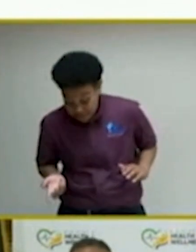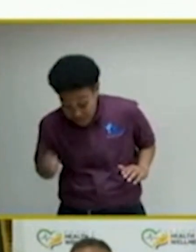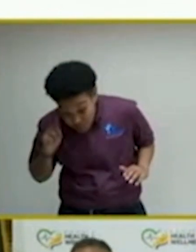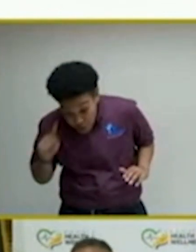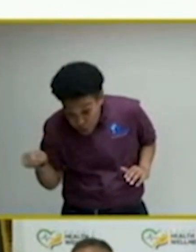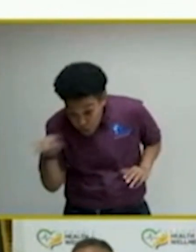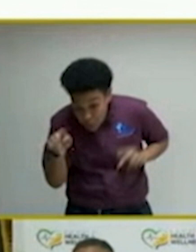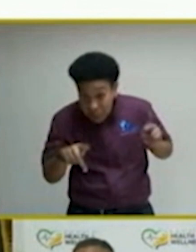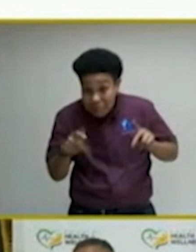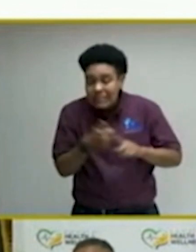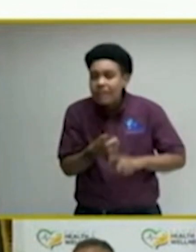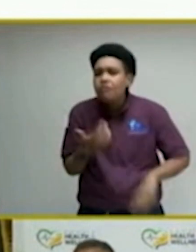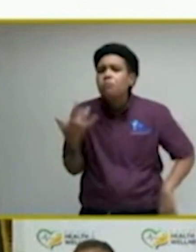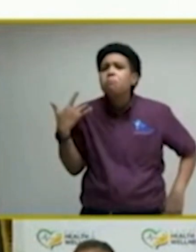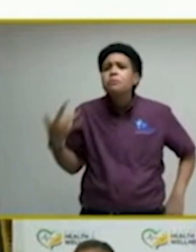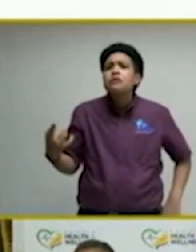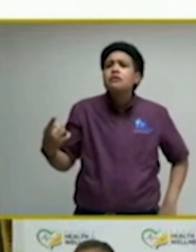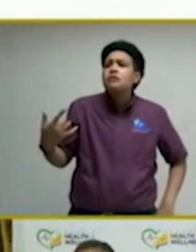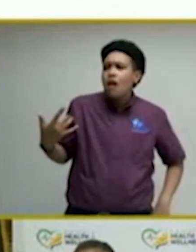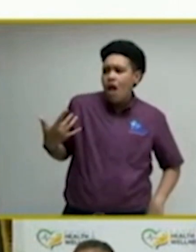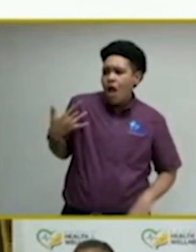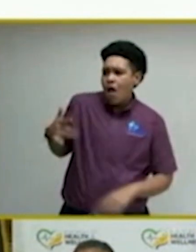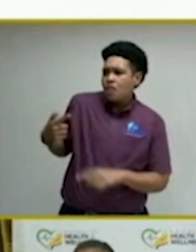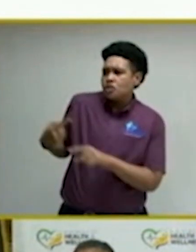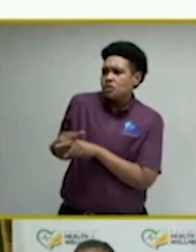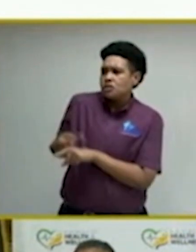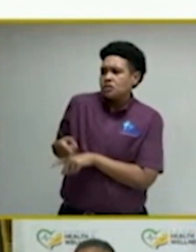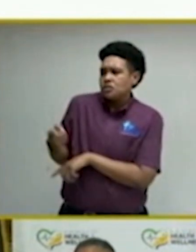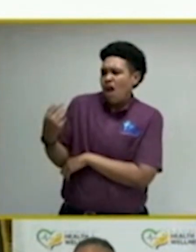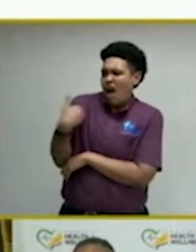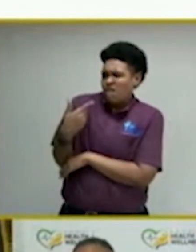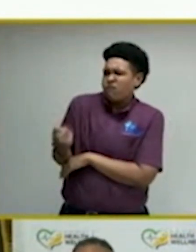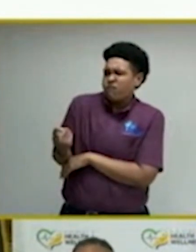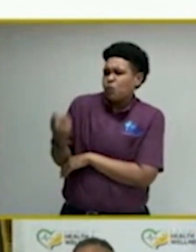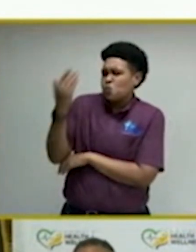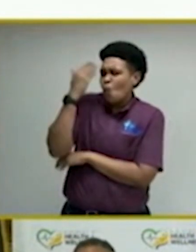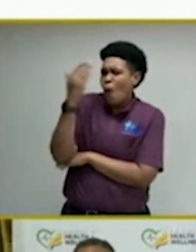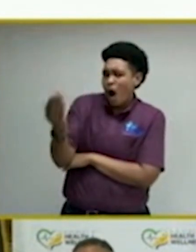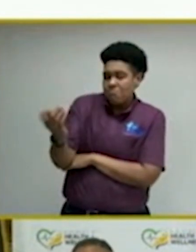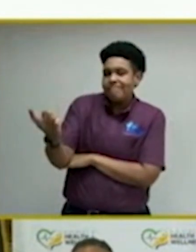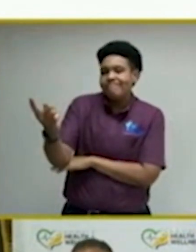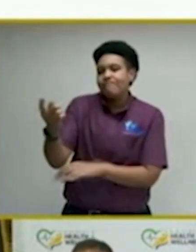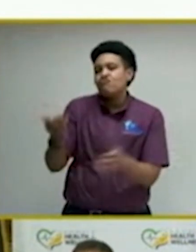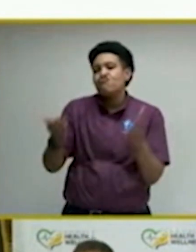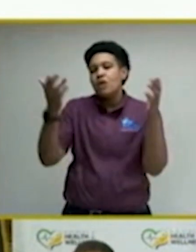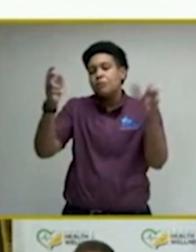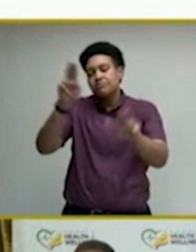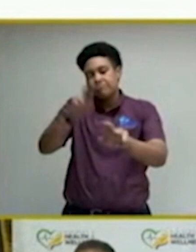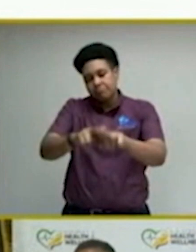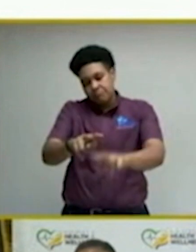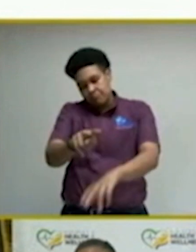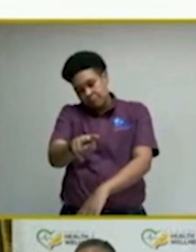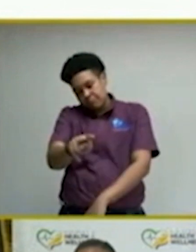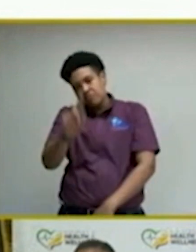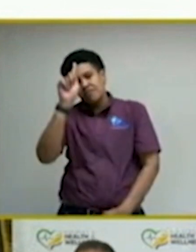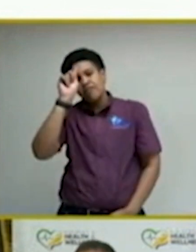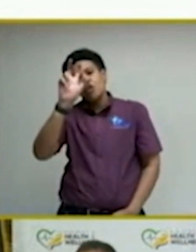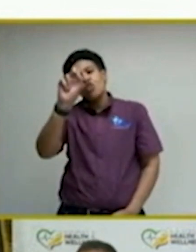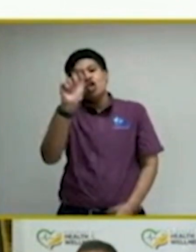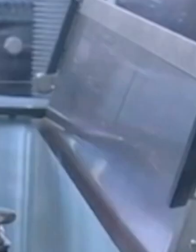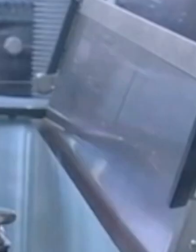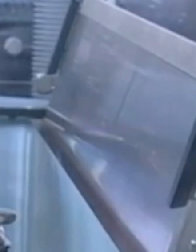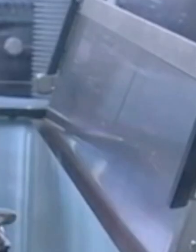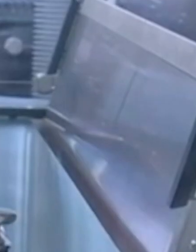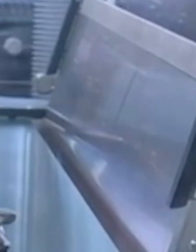those persons who have histories of allergic response, the recommendation is that they be observed for 30